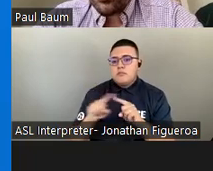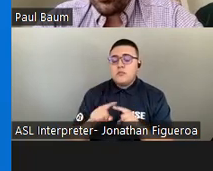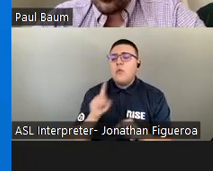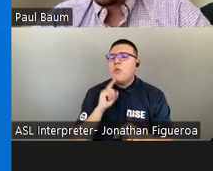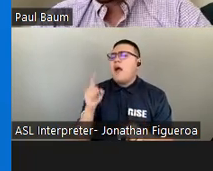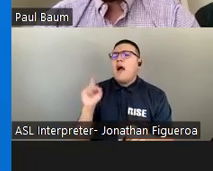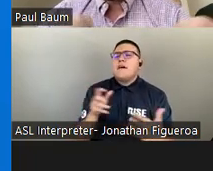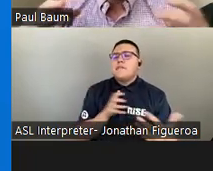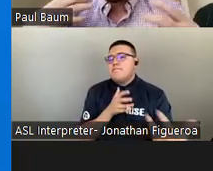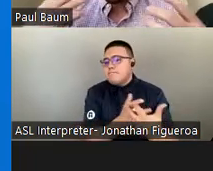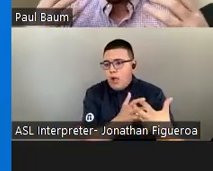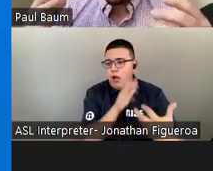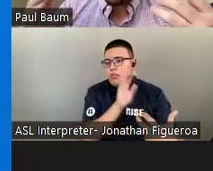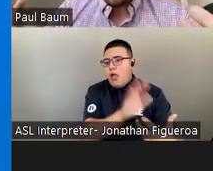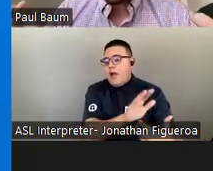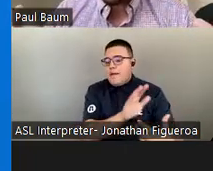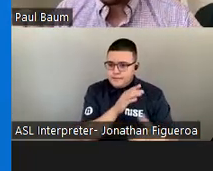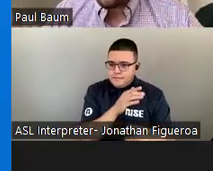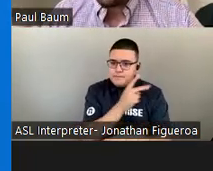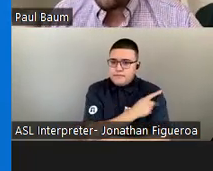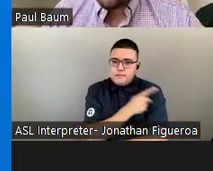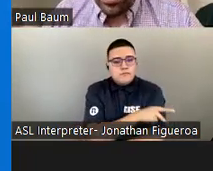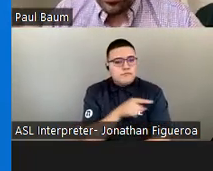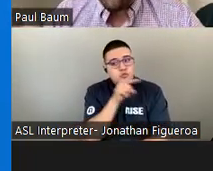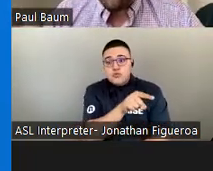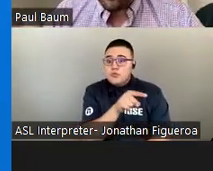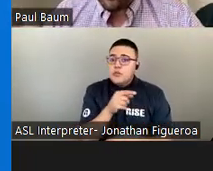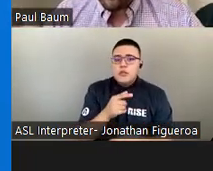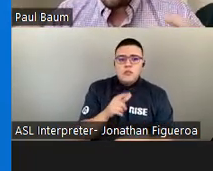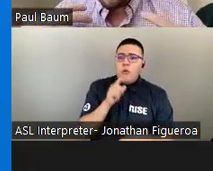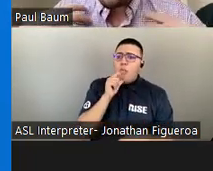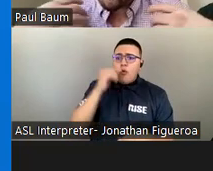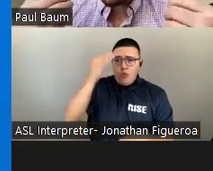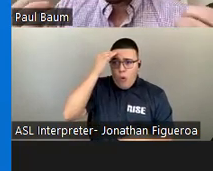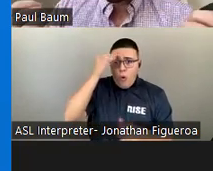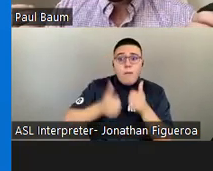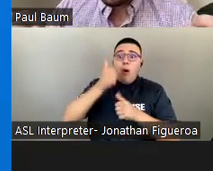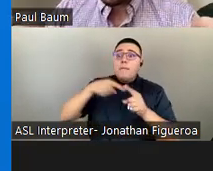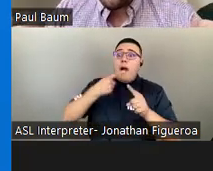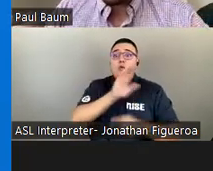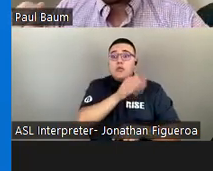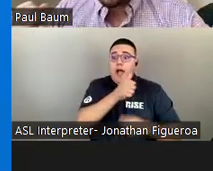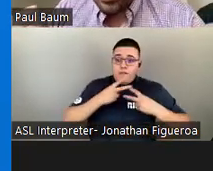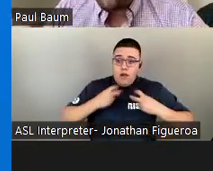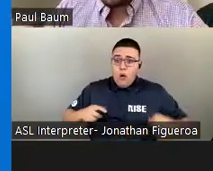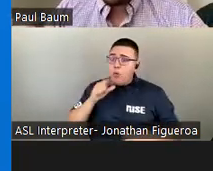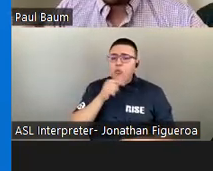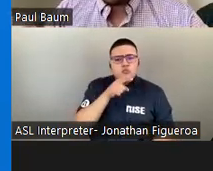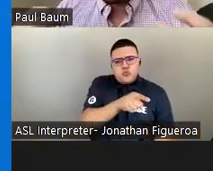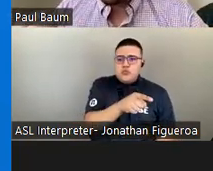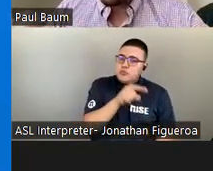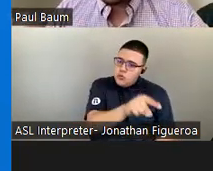at. It's going, you are the expert of your life. I'm here to be a caveat and help